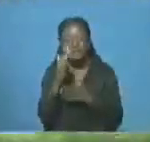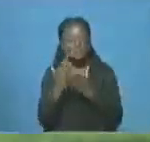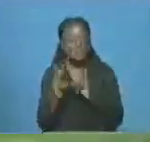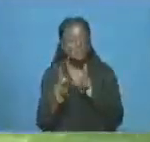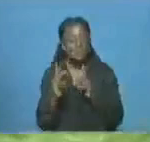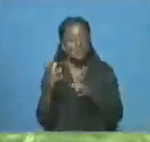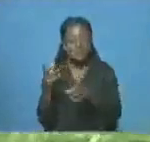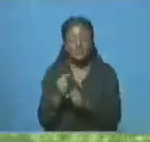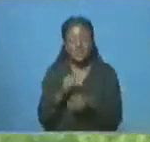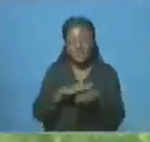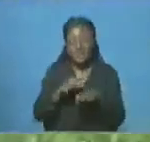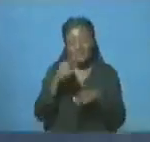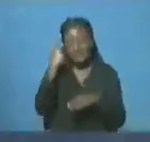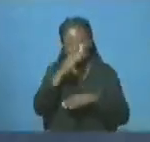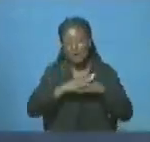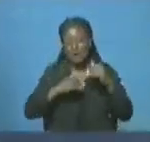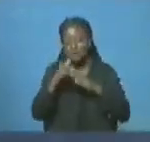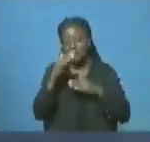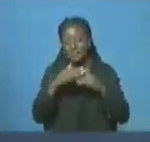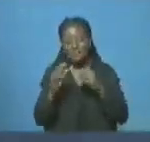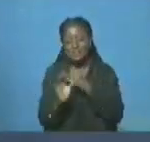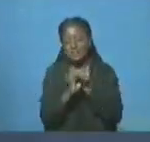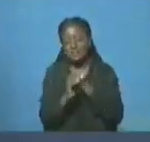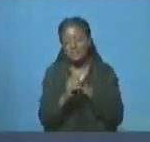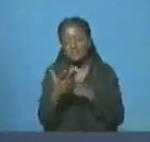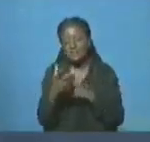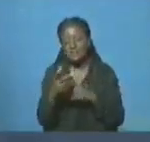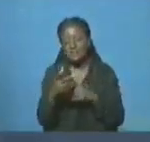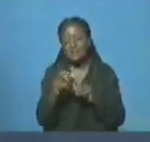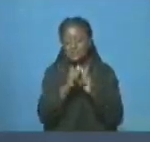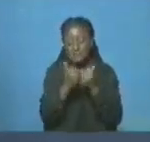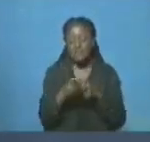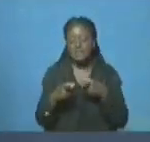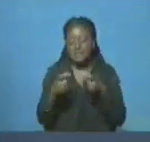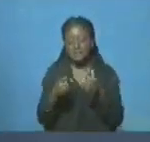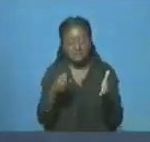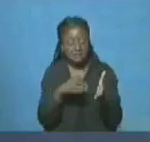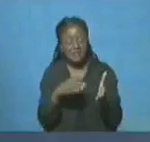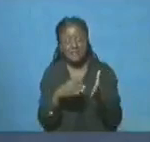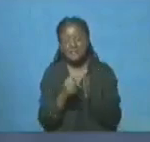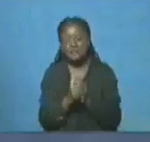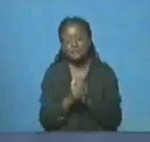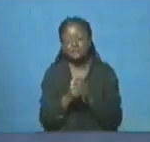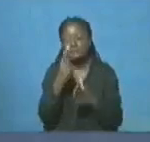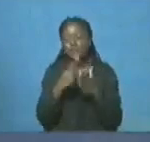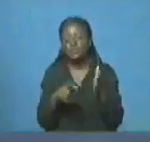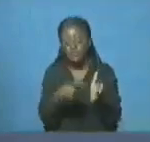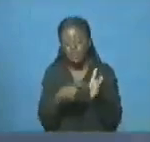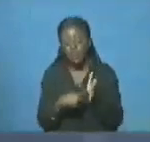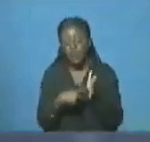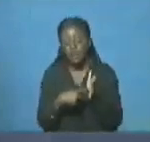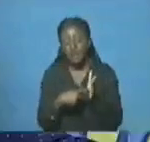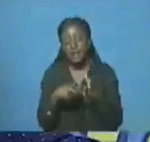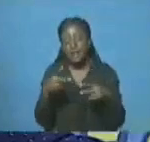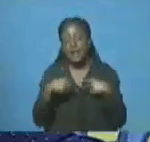other reasons, the association gives this advice to current or future pet owners. What is required of you is to